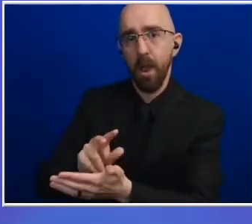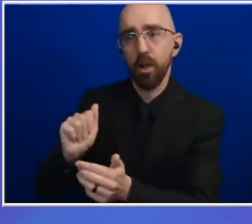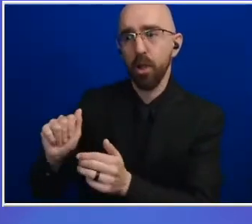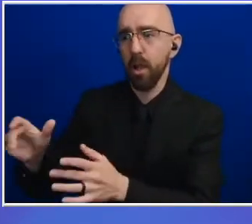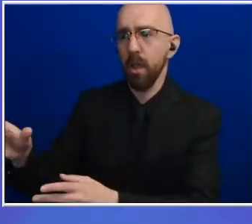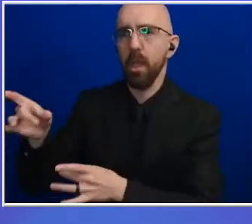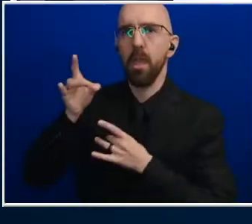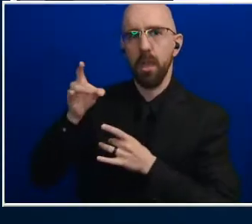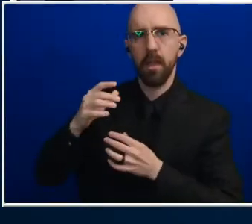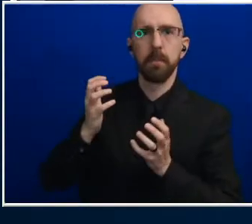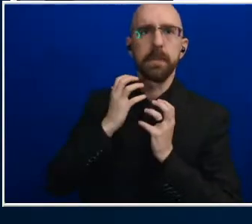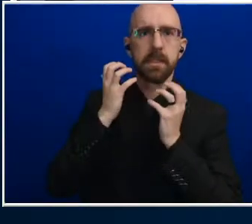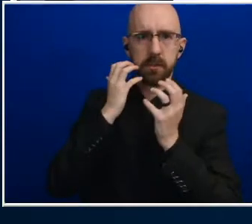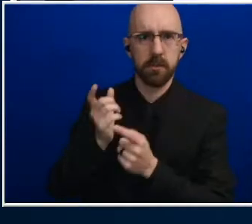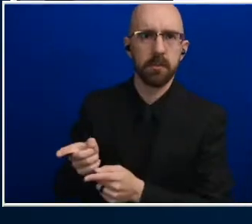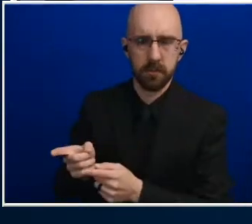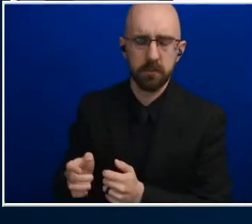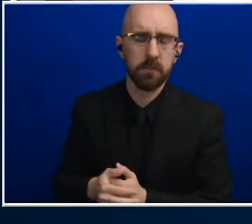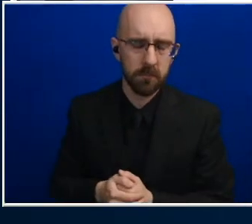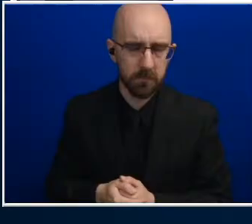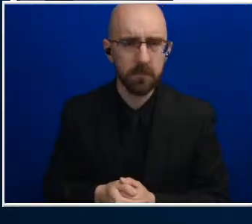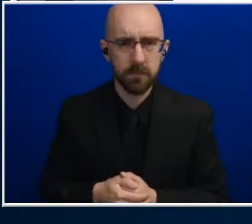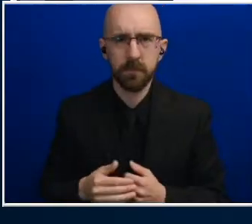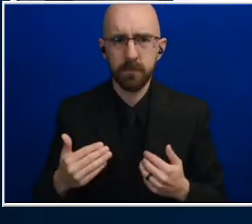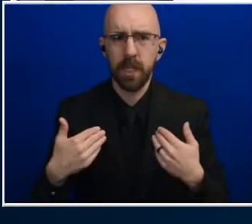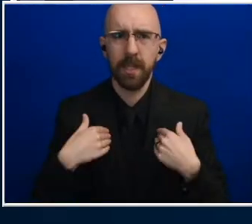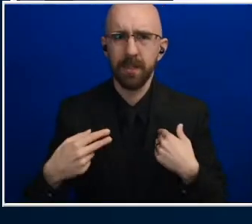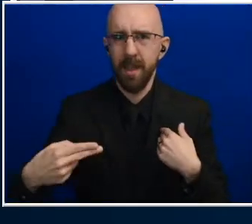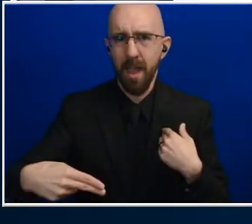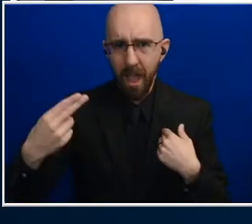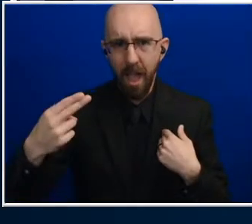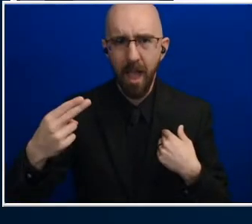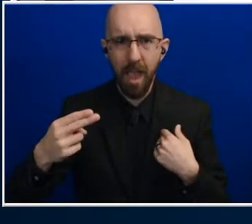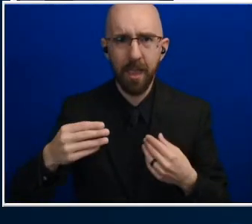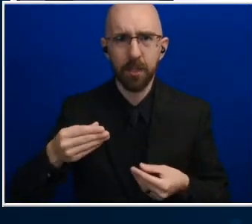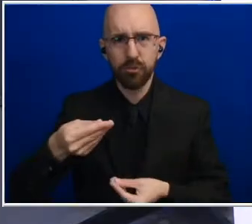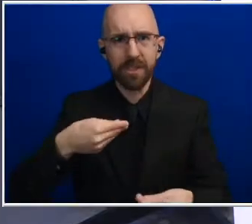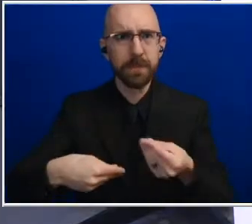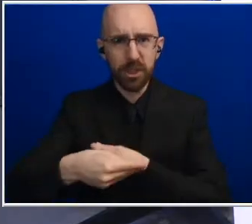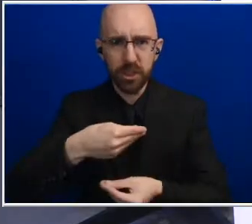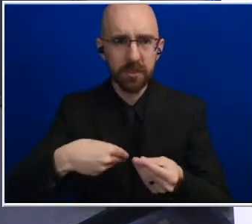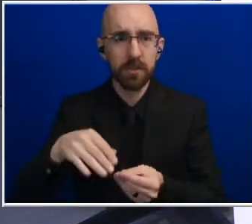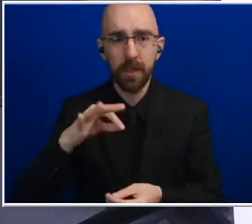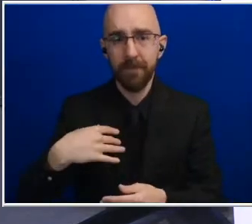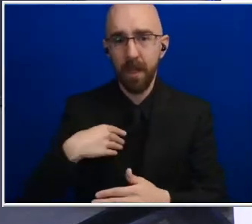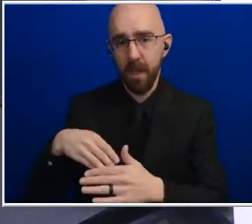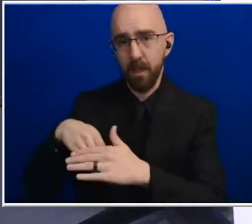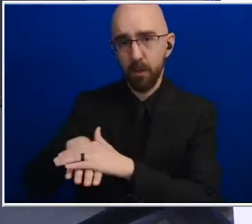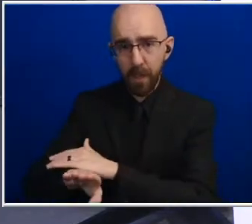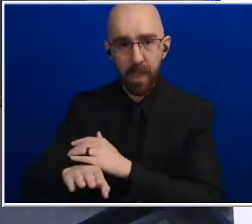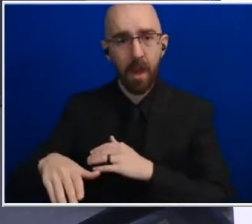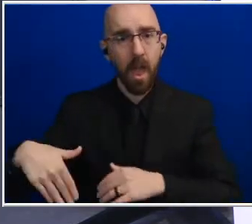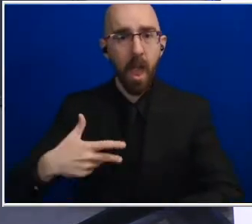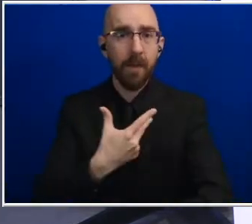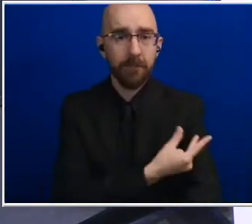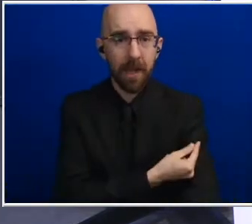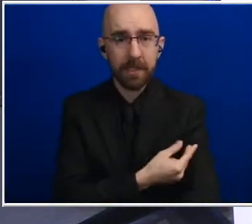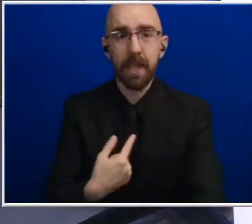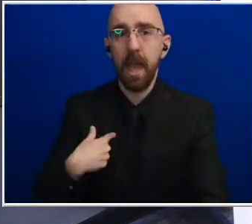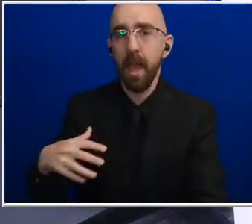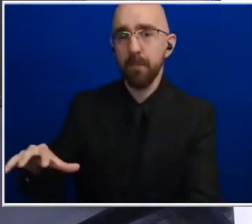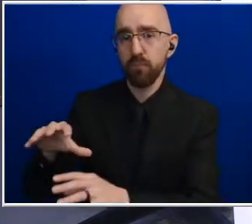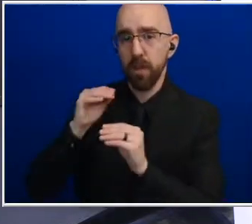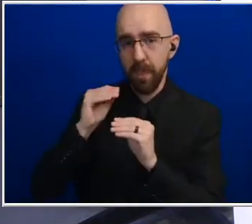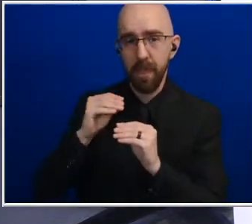And it's got a very high degree of transmission. So if I go in that room and I hadn't been vaccinated, I breathe it in, I'm very likely to get